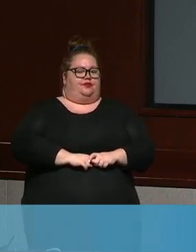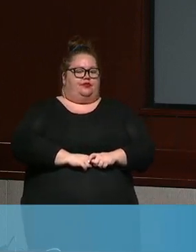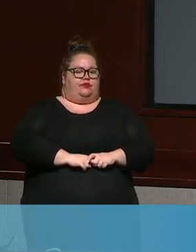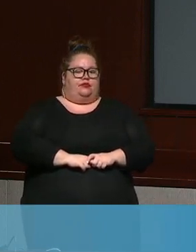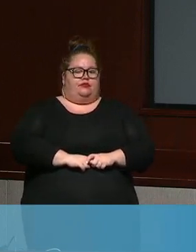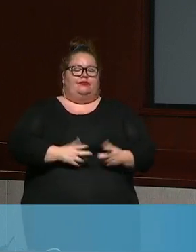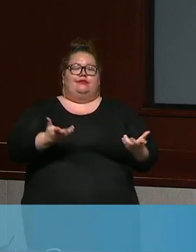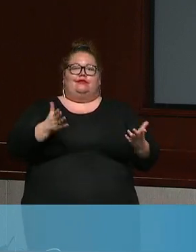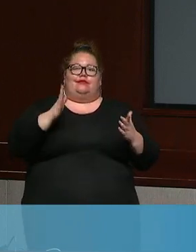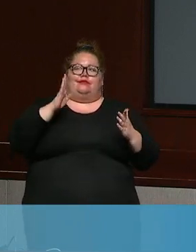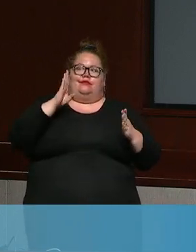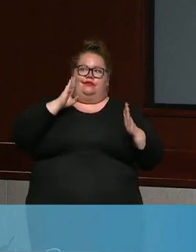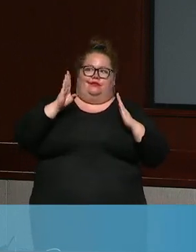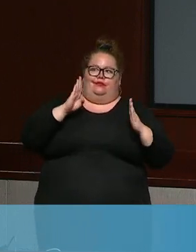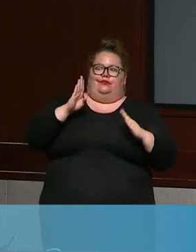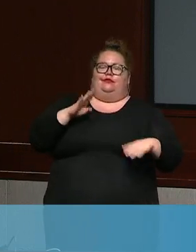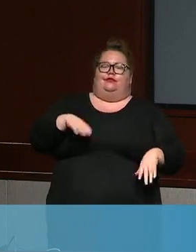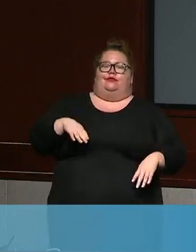Hey, Bob.